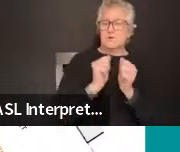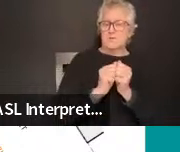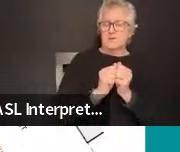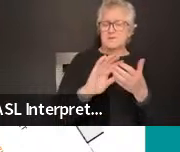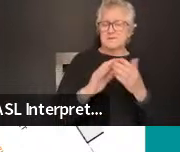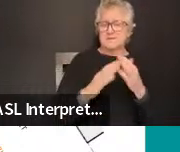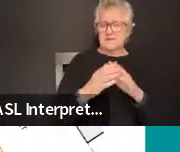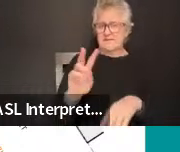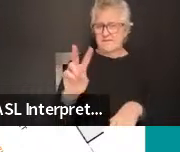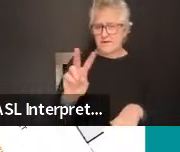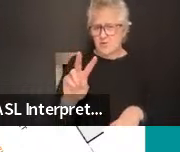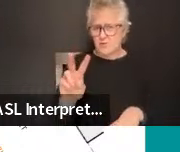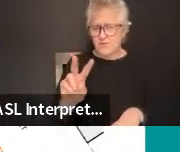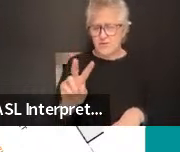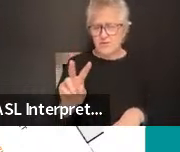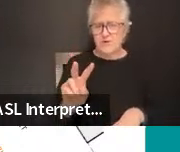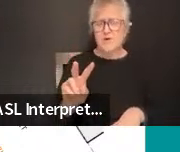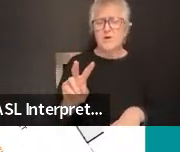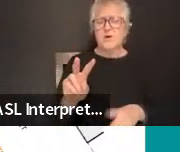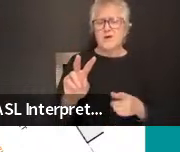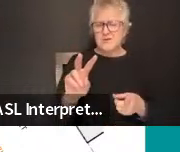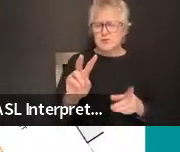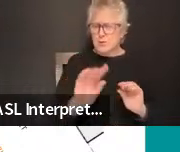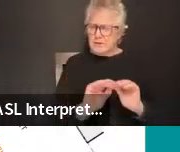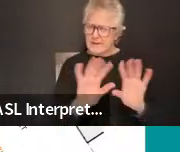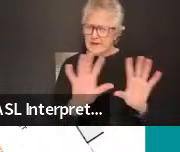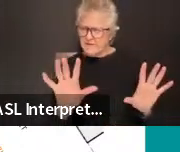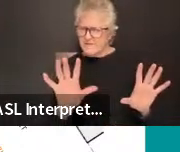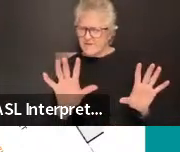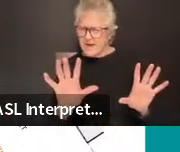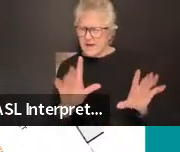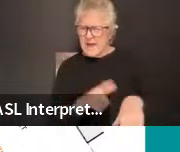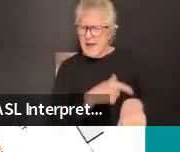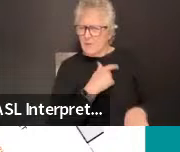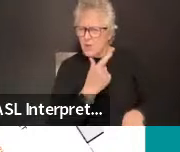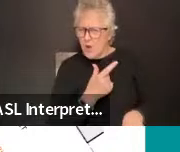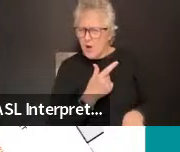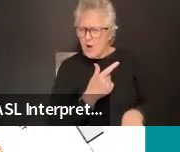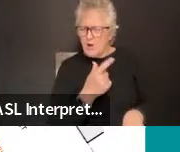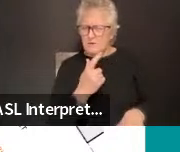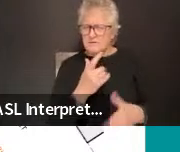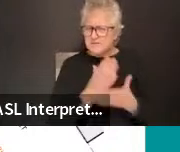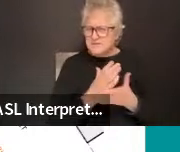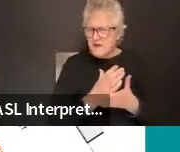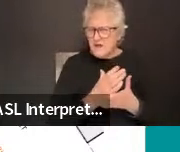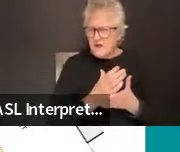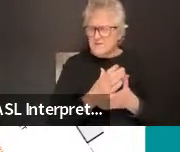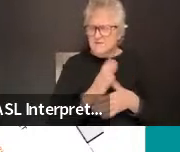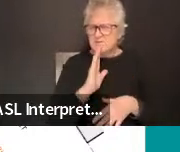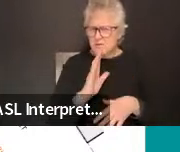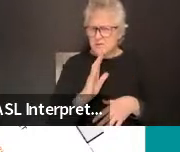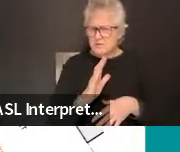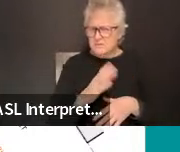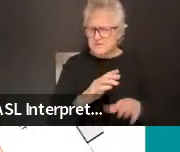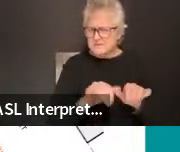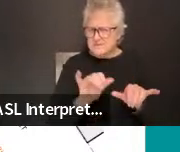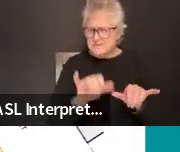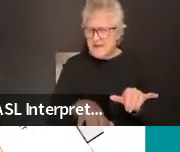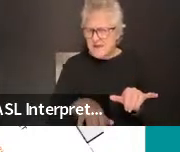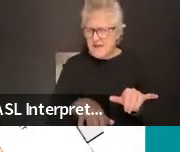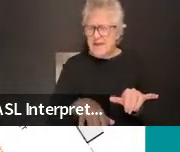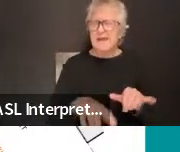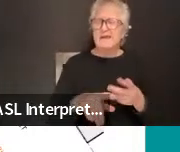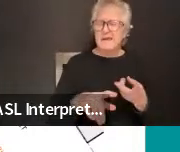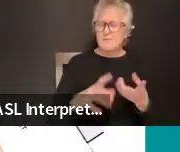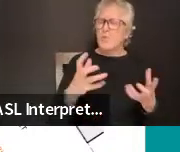clarify how long the stops need to be and make sure that we're really making for a safe environment for people